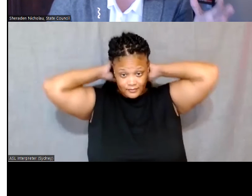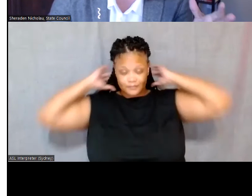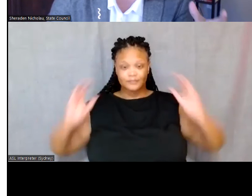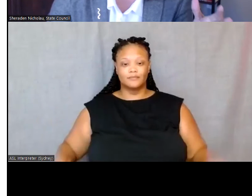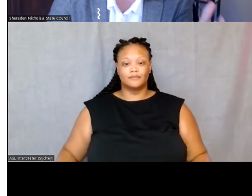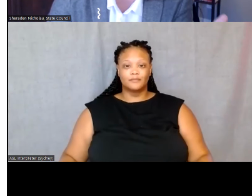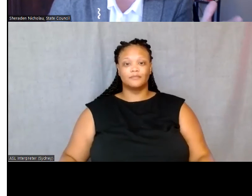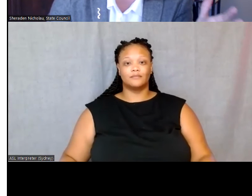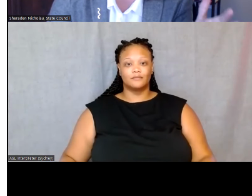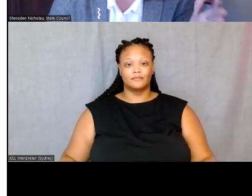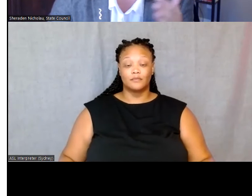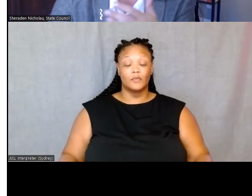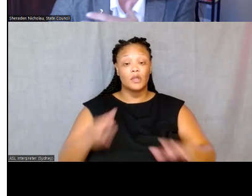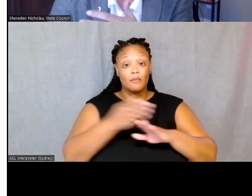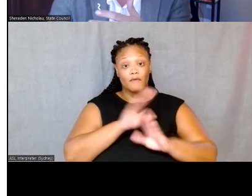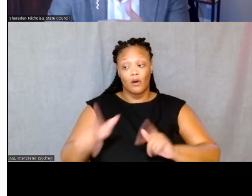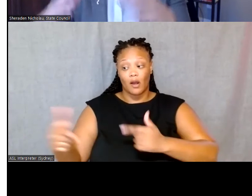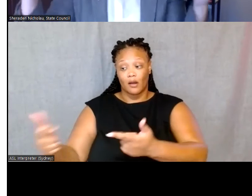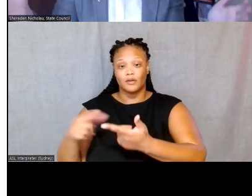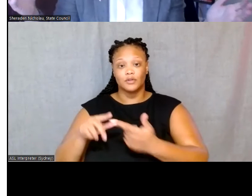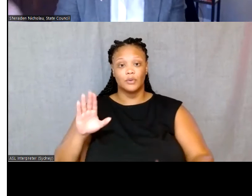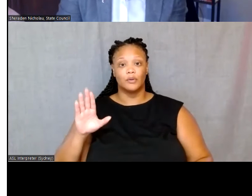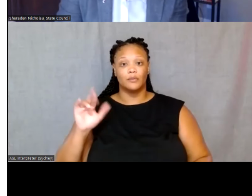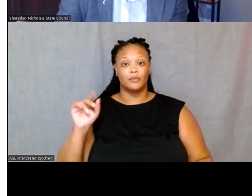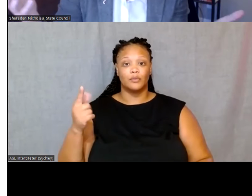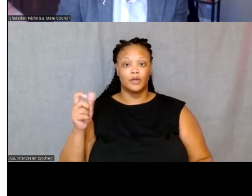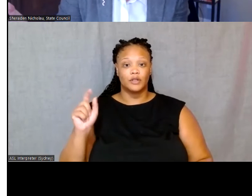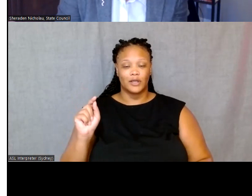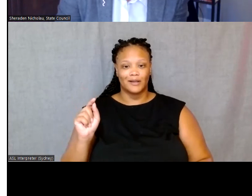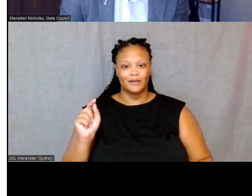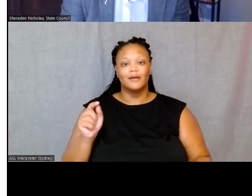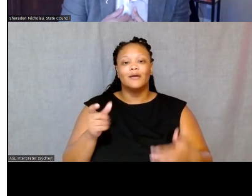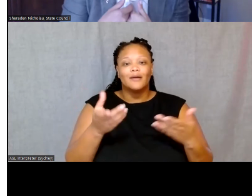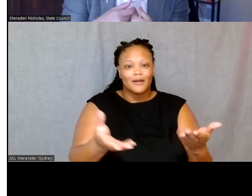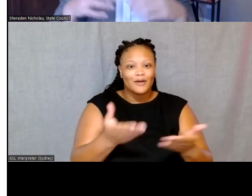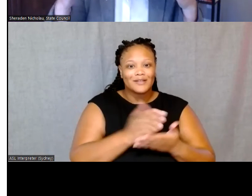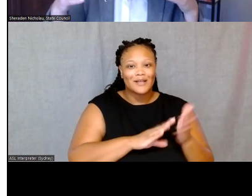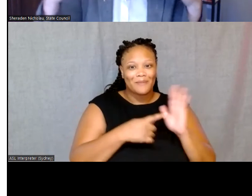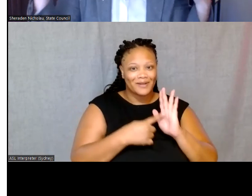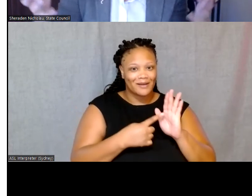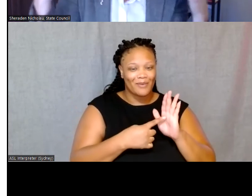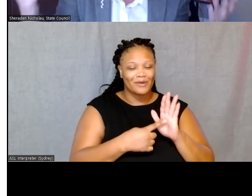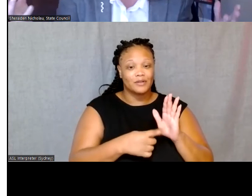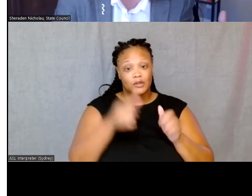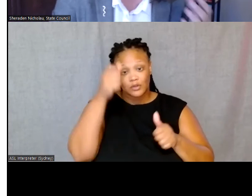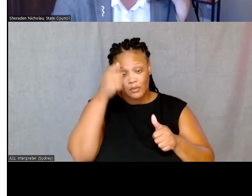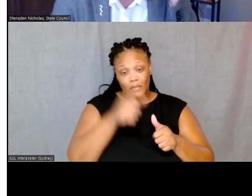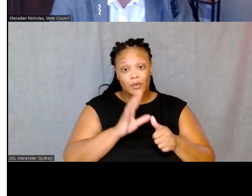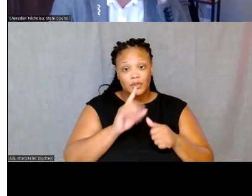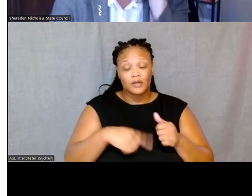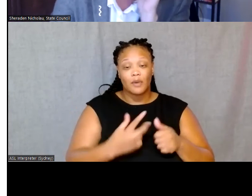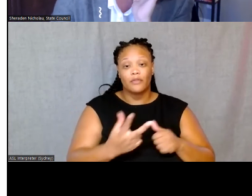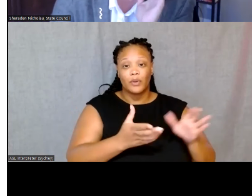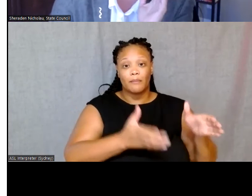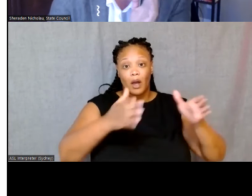So before kicking it to Bridget, I wanted to talk a little bit about, here's some examples of what that looks like. So remember, we talked about the 3 buckets of work that the